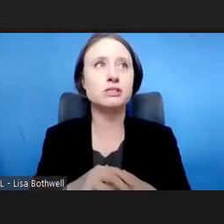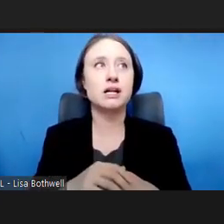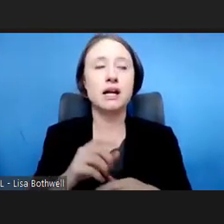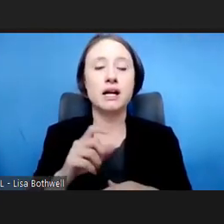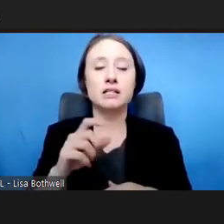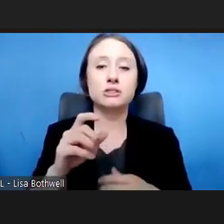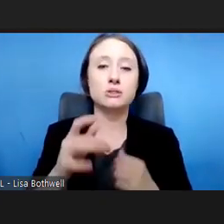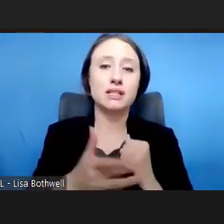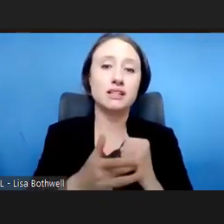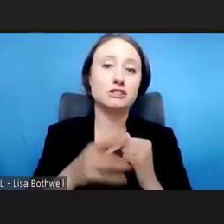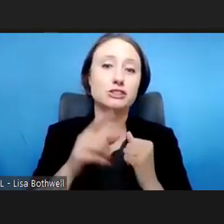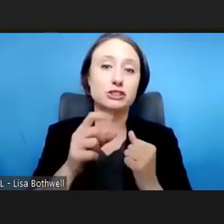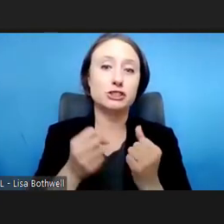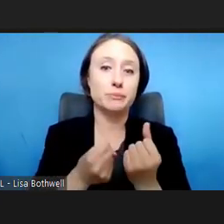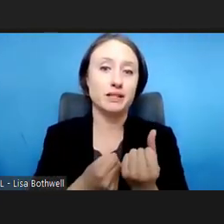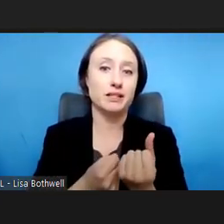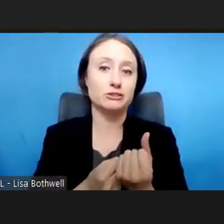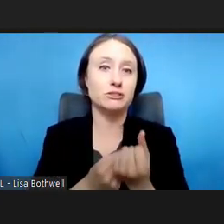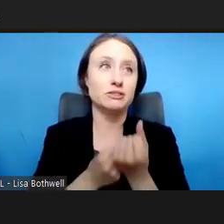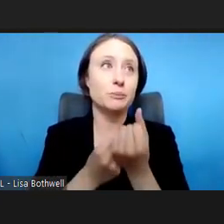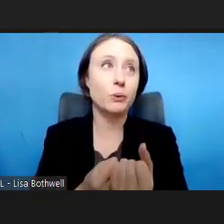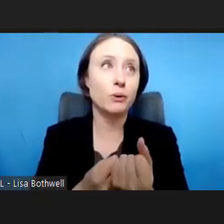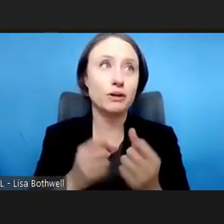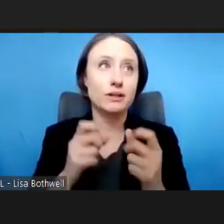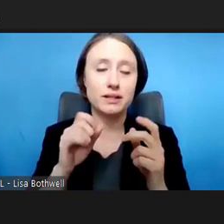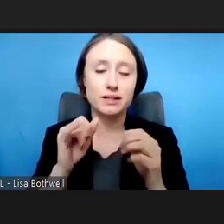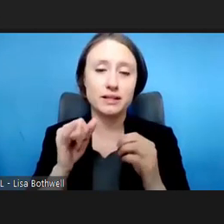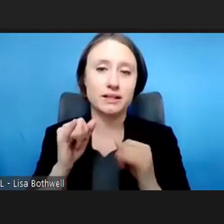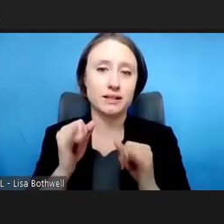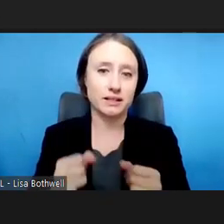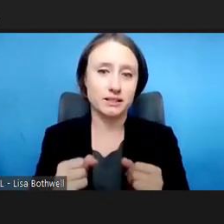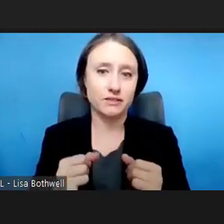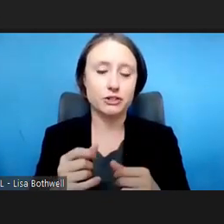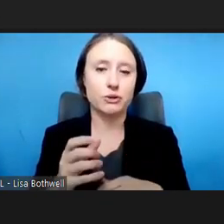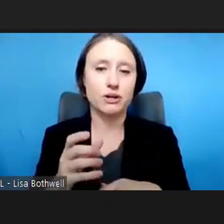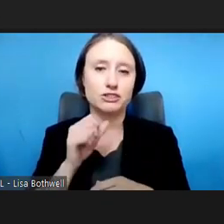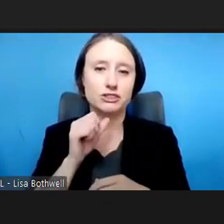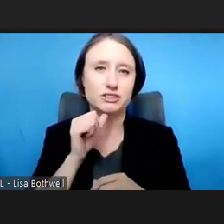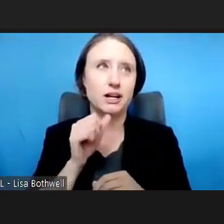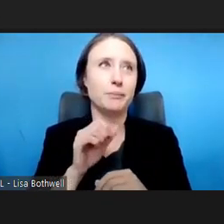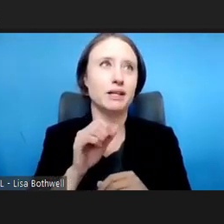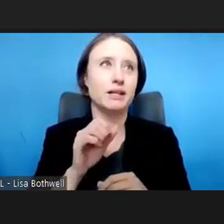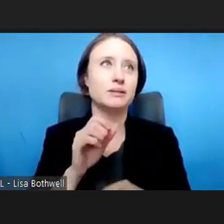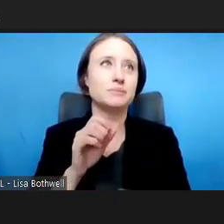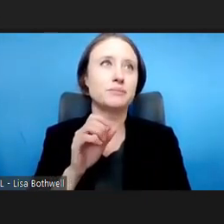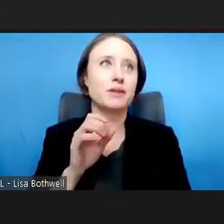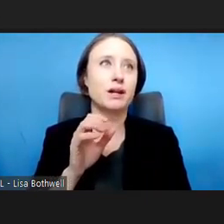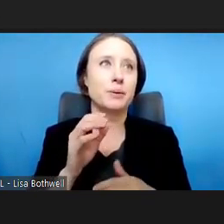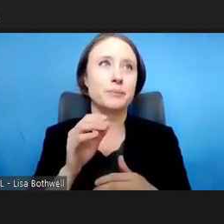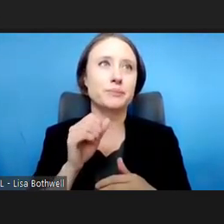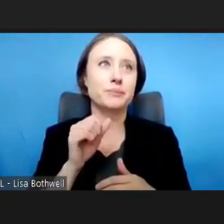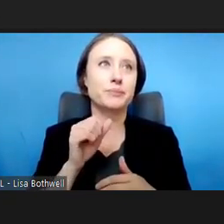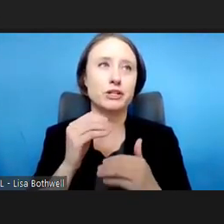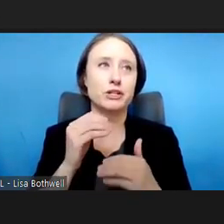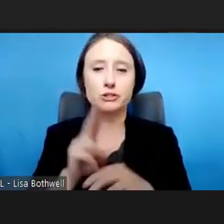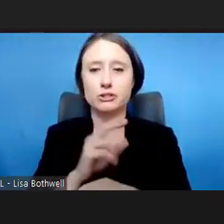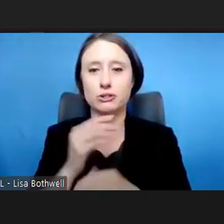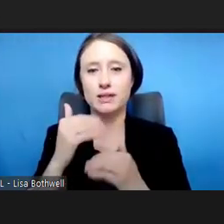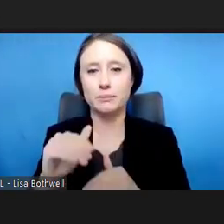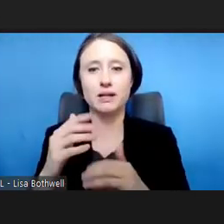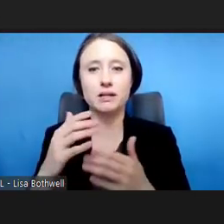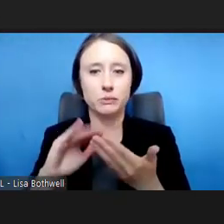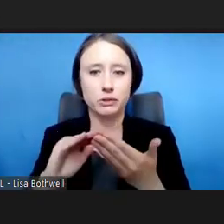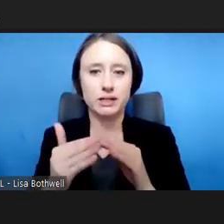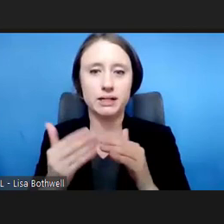The state has the ability within reason to define what is included. And that technology should not be used